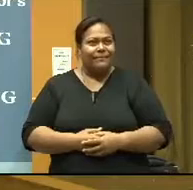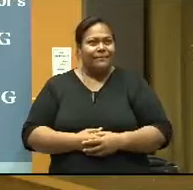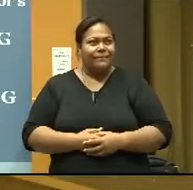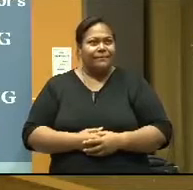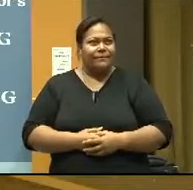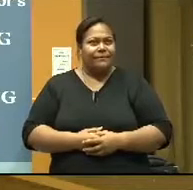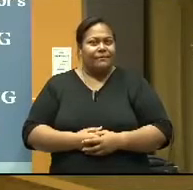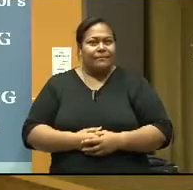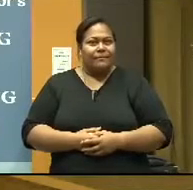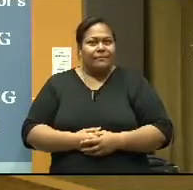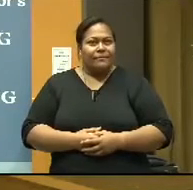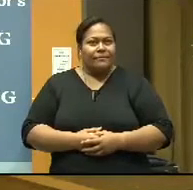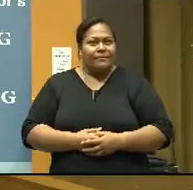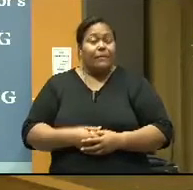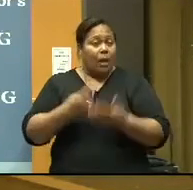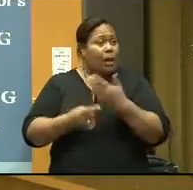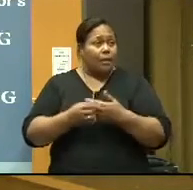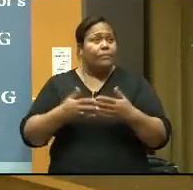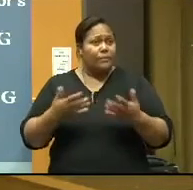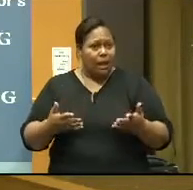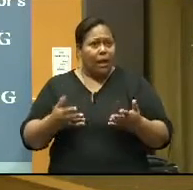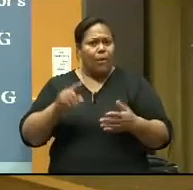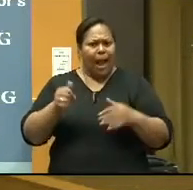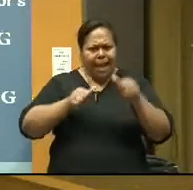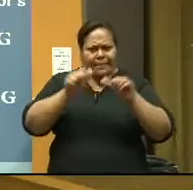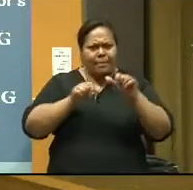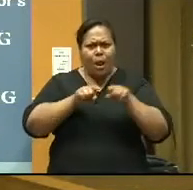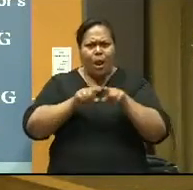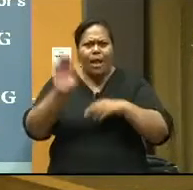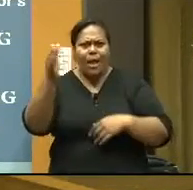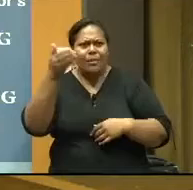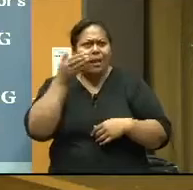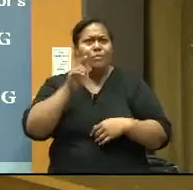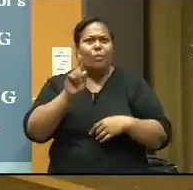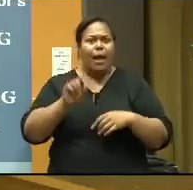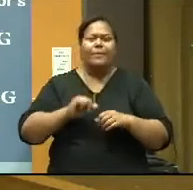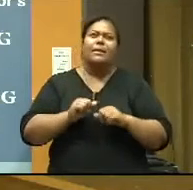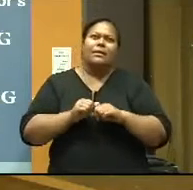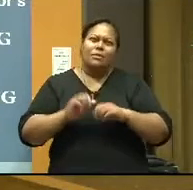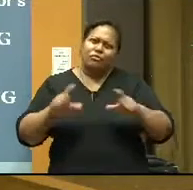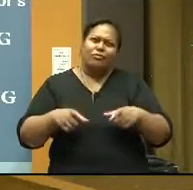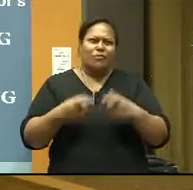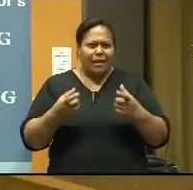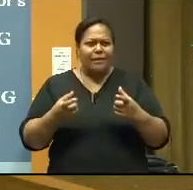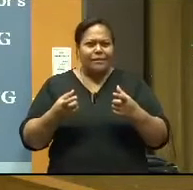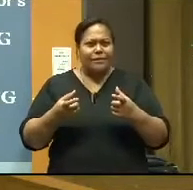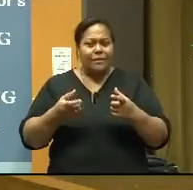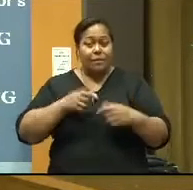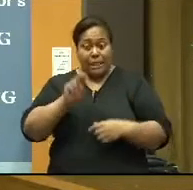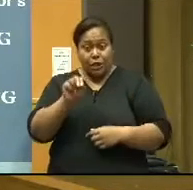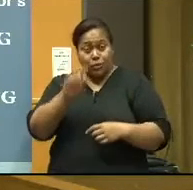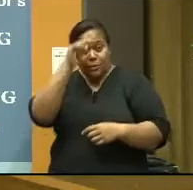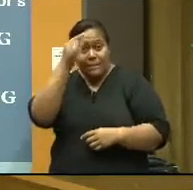While this is the case, the assessment of learning outcomes in such an educational space is challenging, and there's a need to